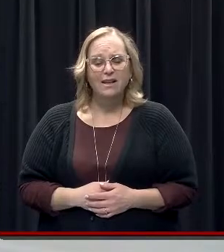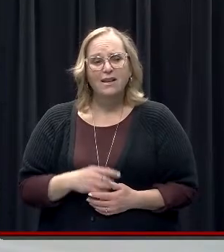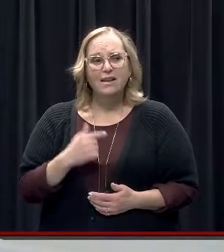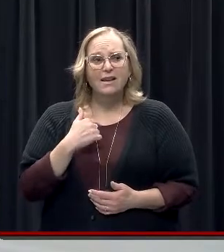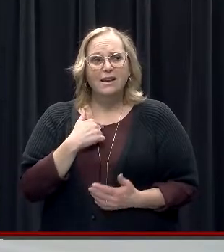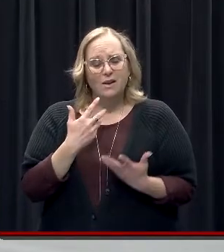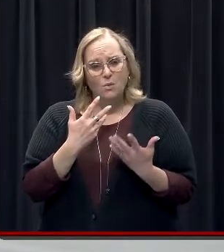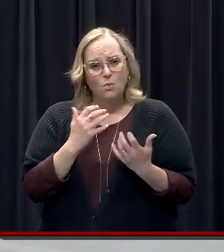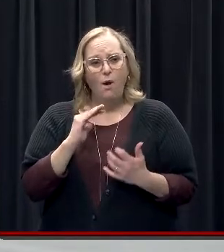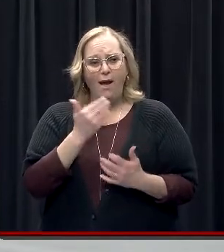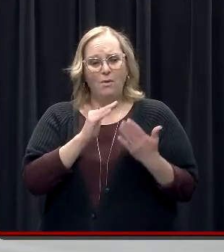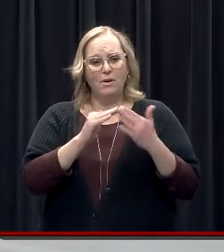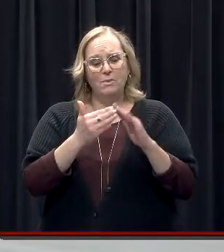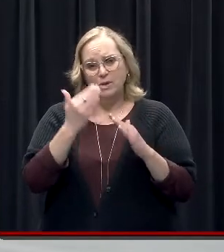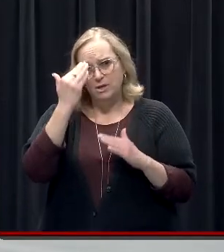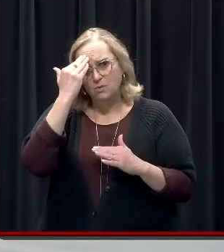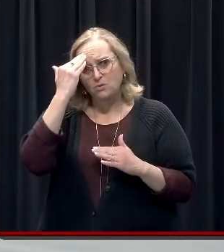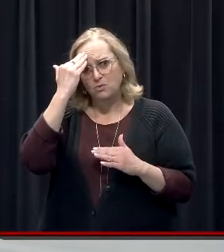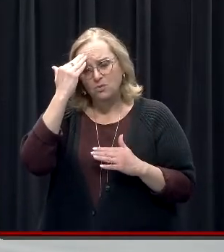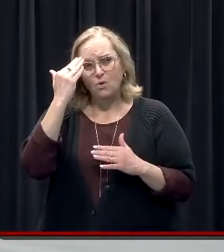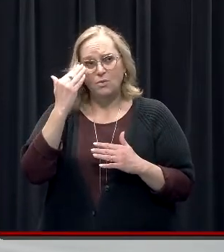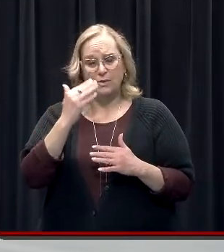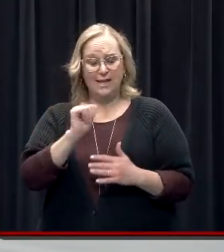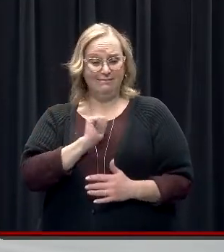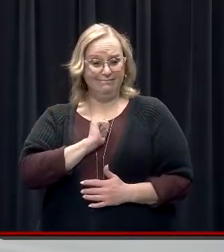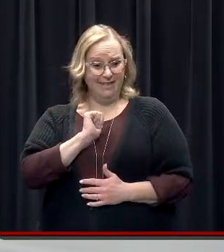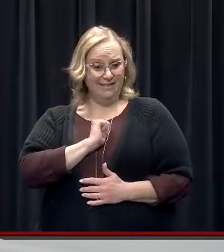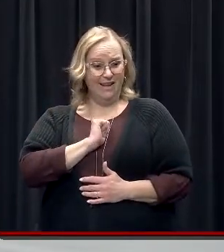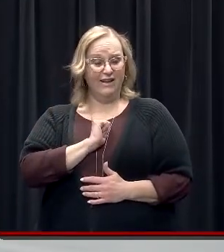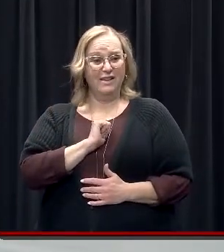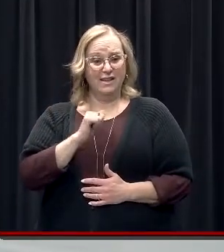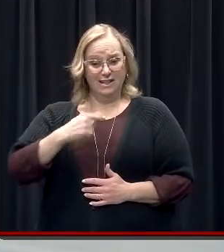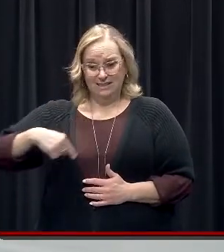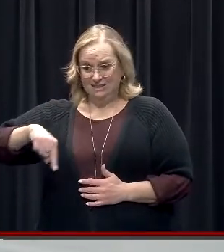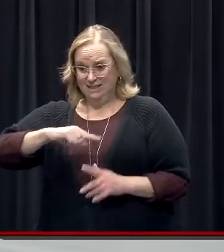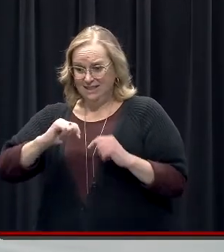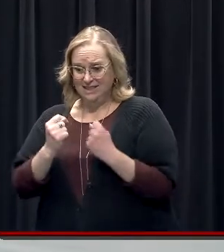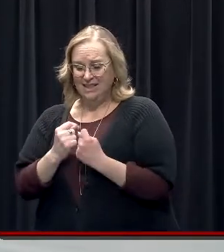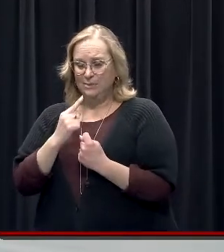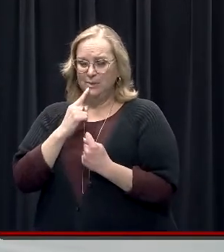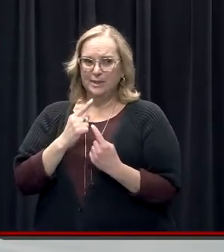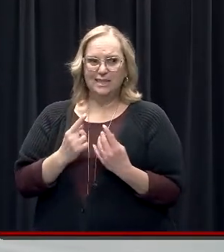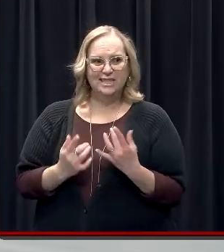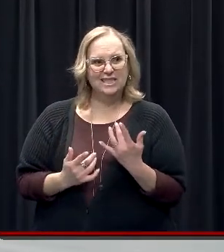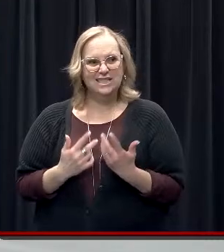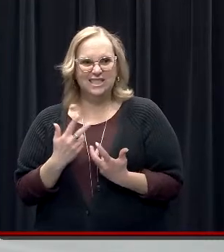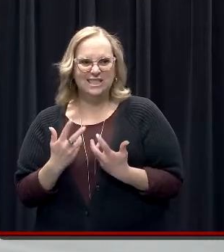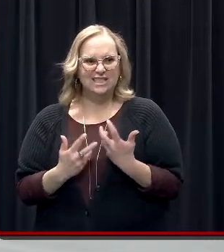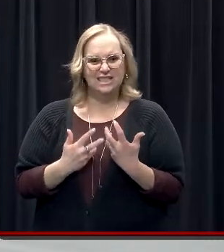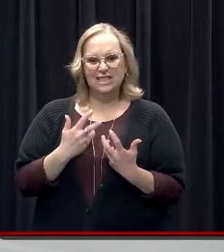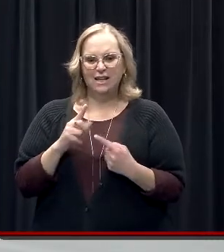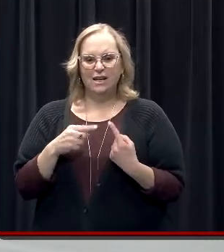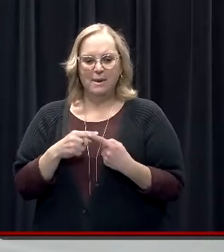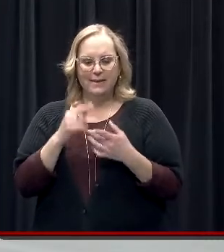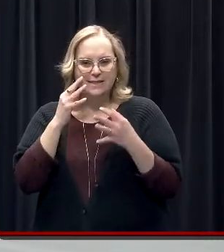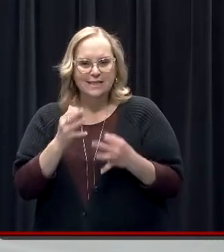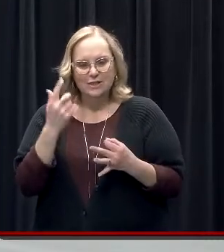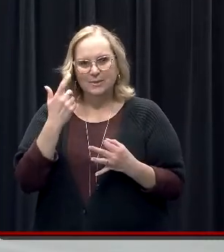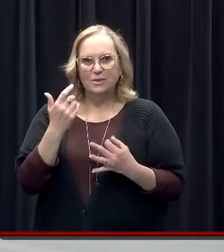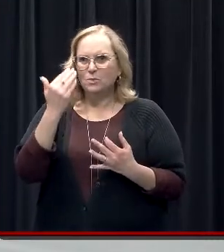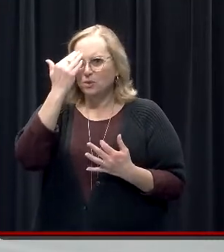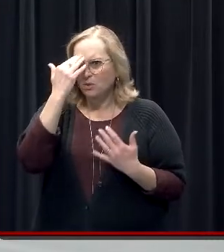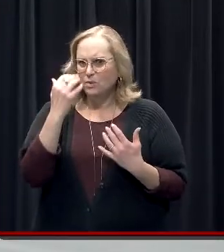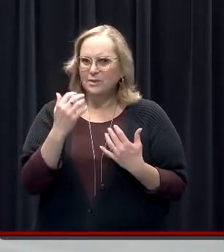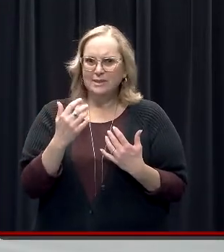our community to know that myself, our team, we really agonize over those decisions because of the impact we know that